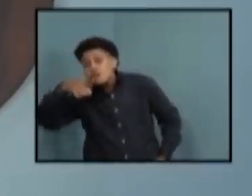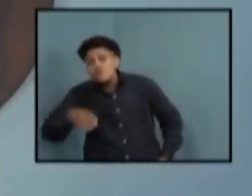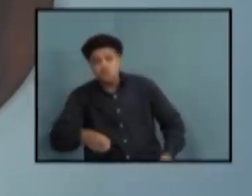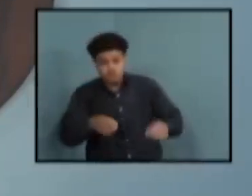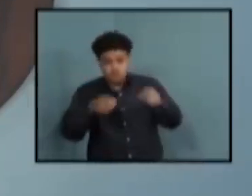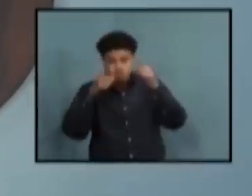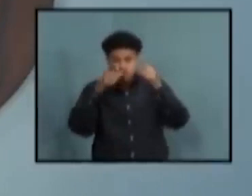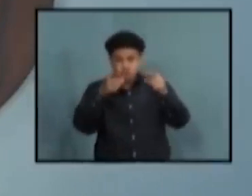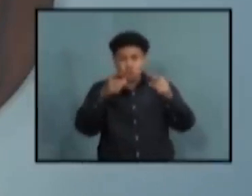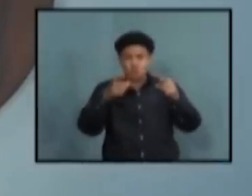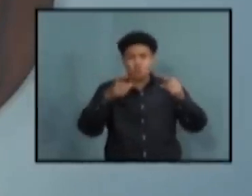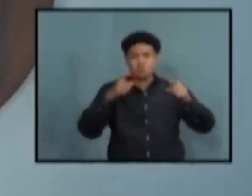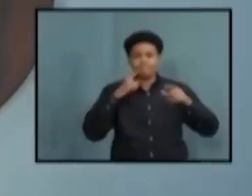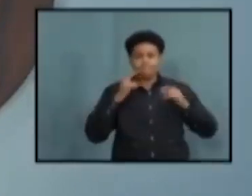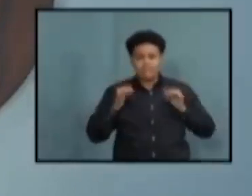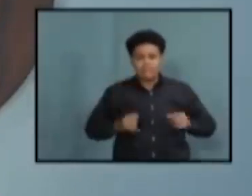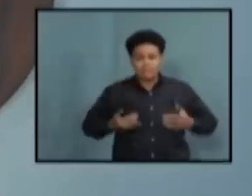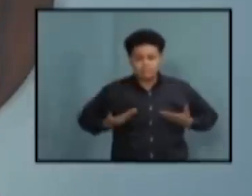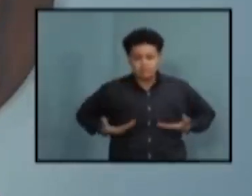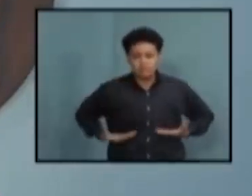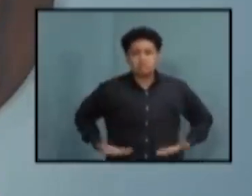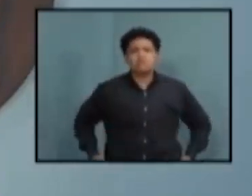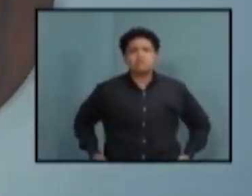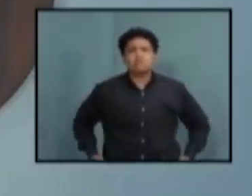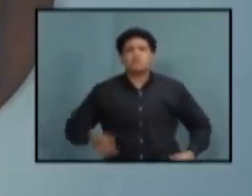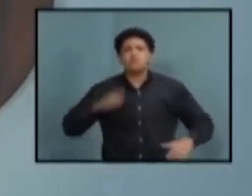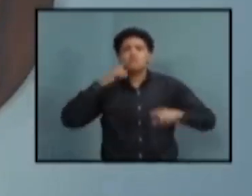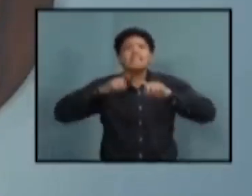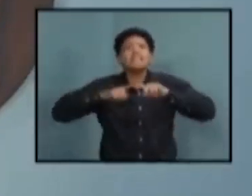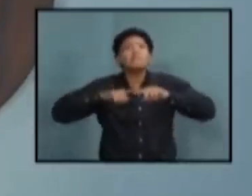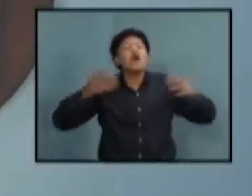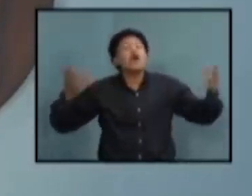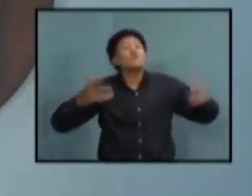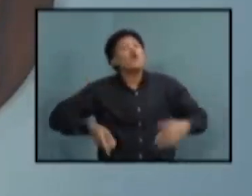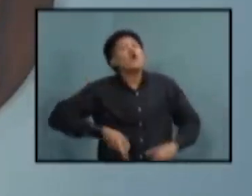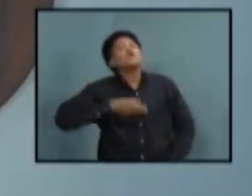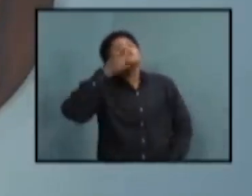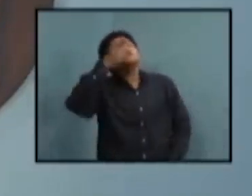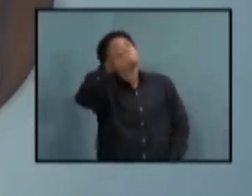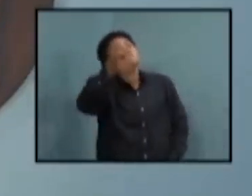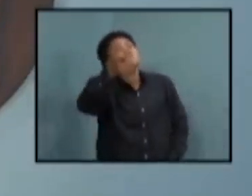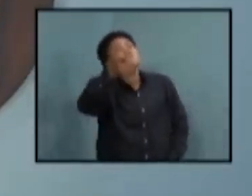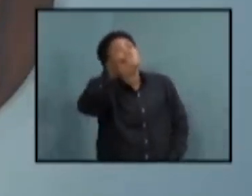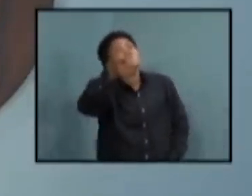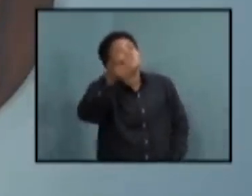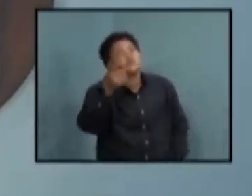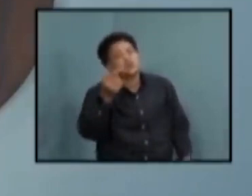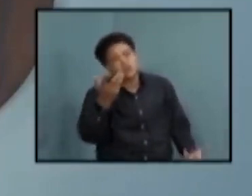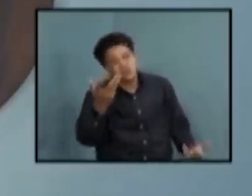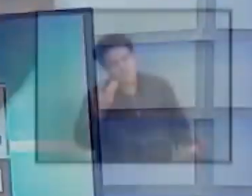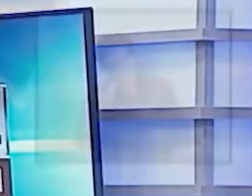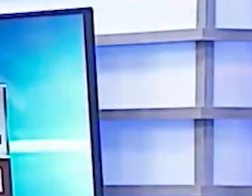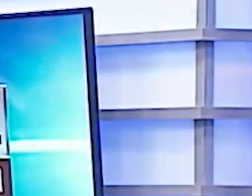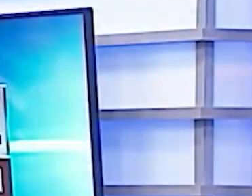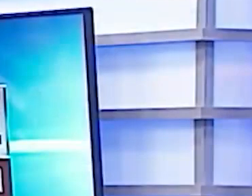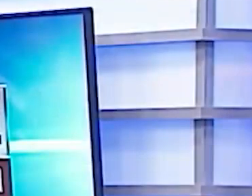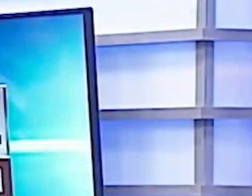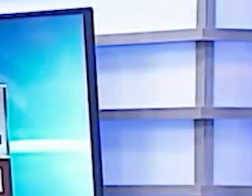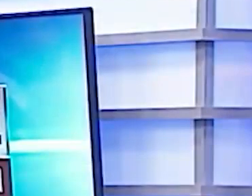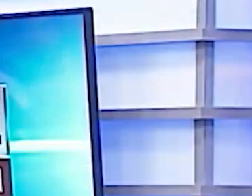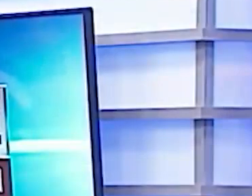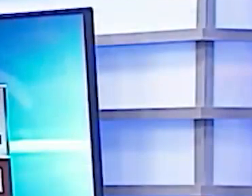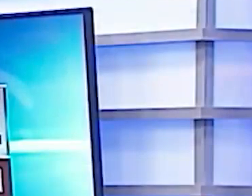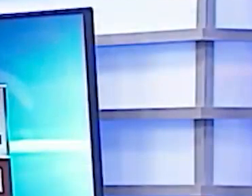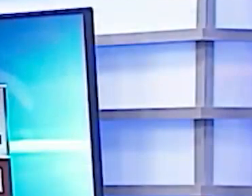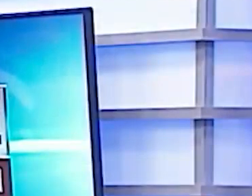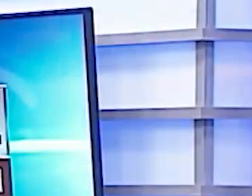you as the individual, it depends on what you do. Now, the